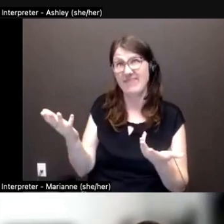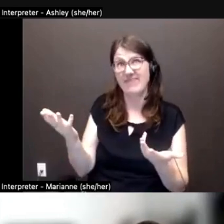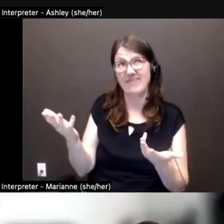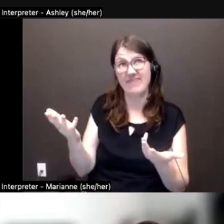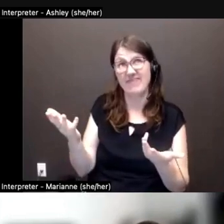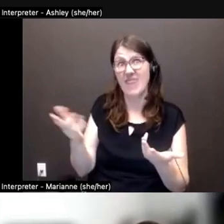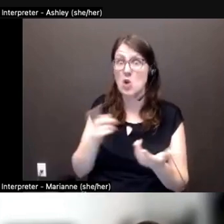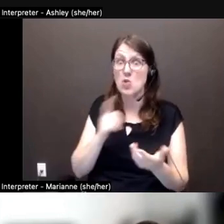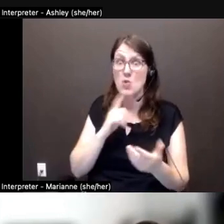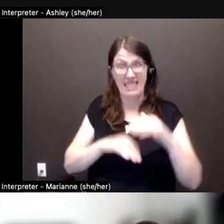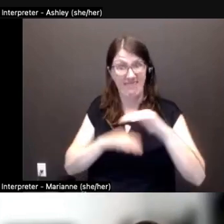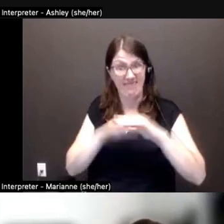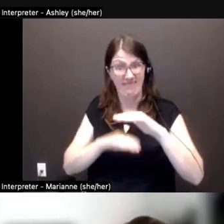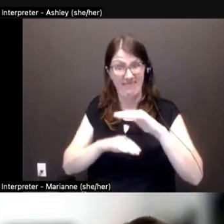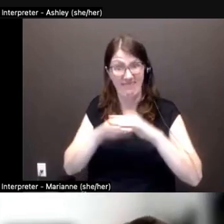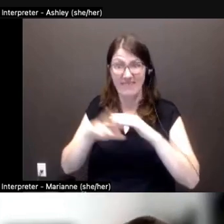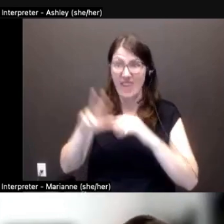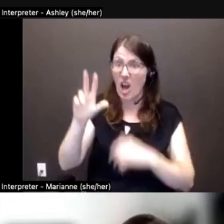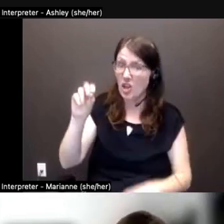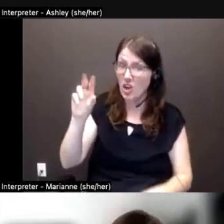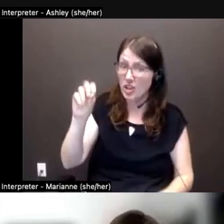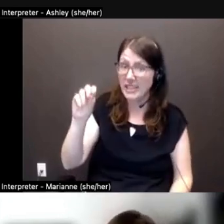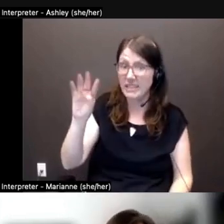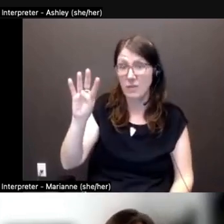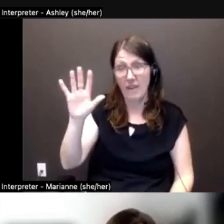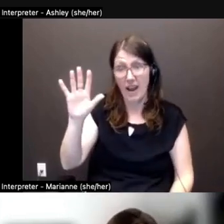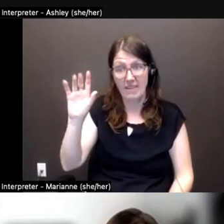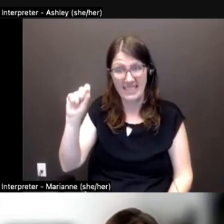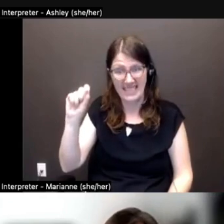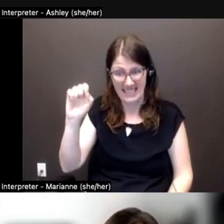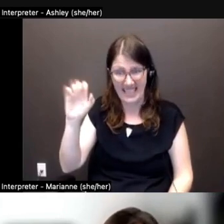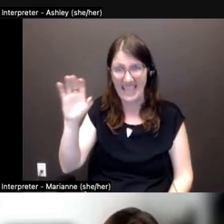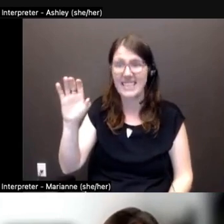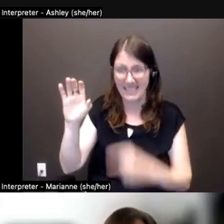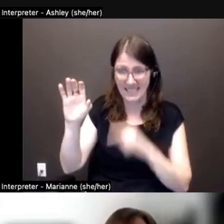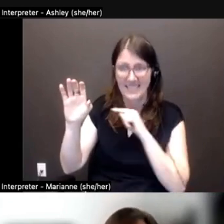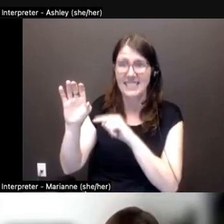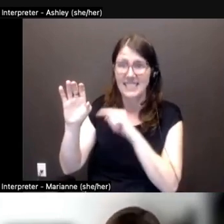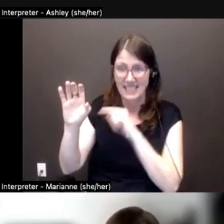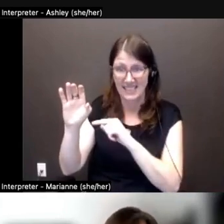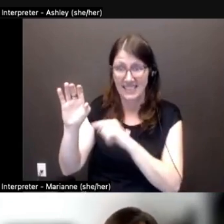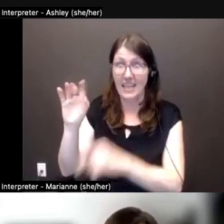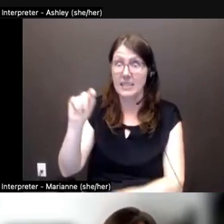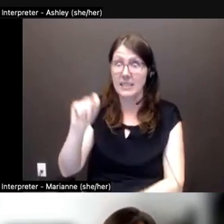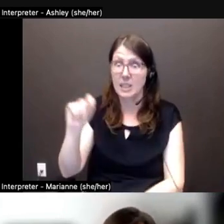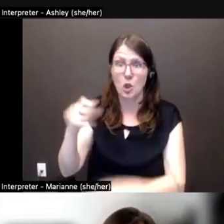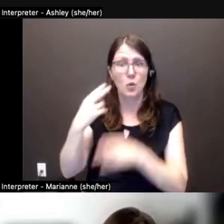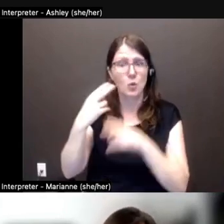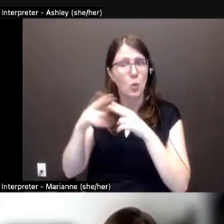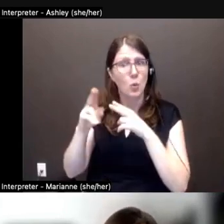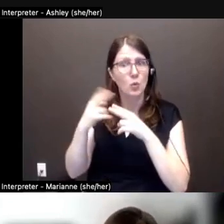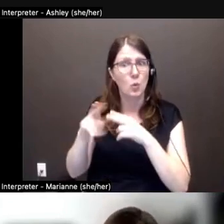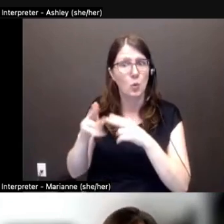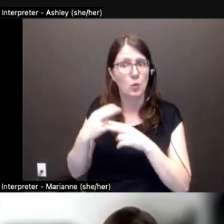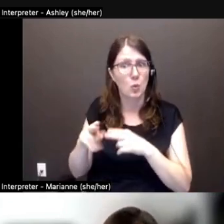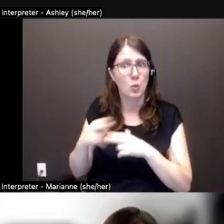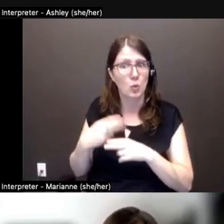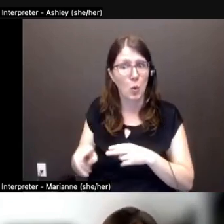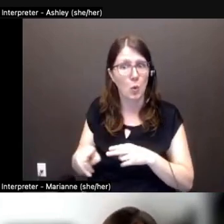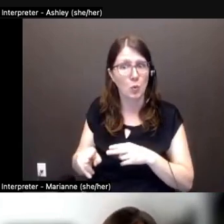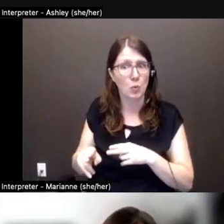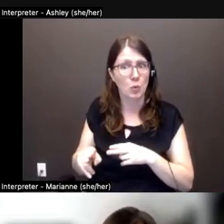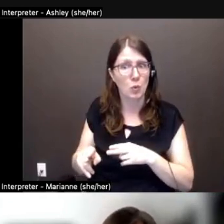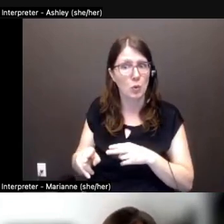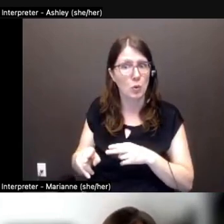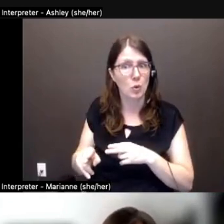to 45 seconds, just because you really want to engage the people that are watching it. So TikTok started